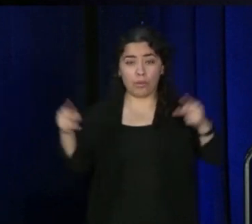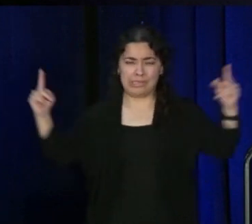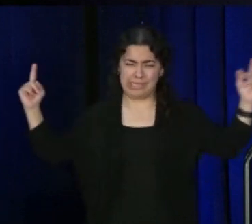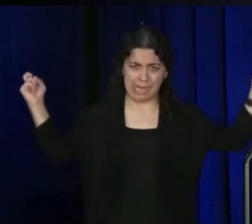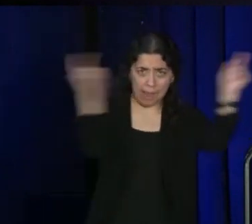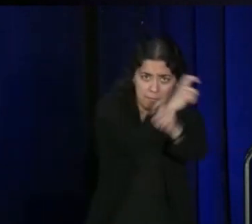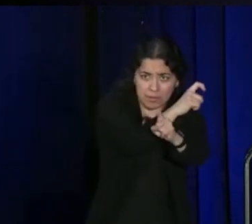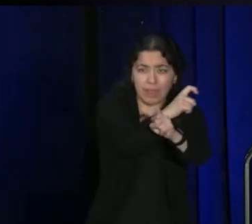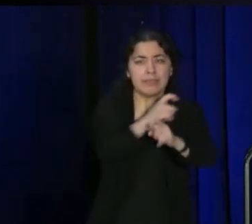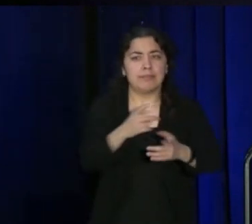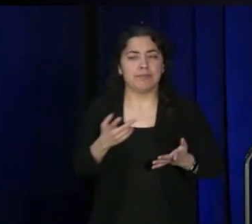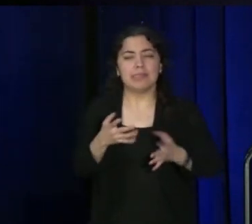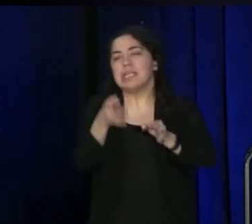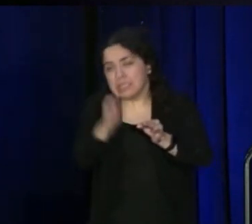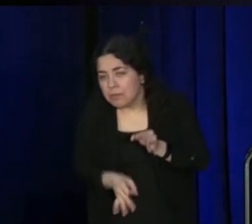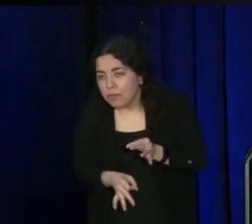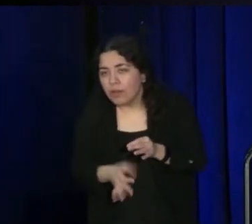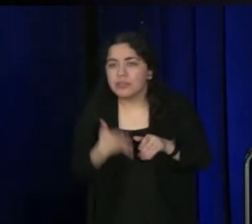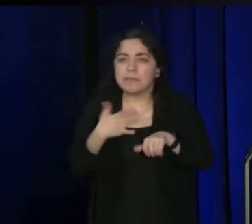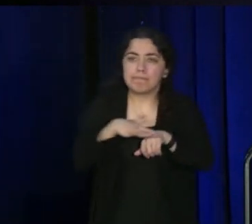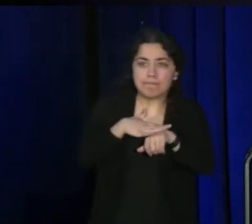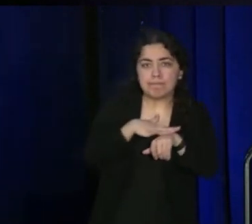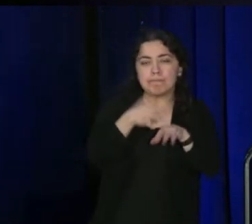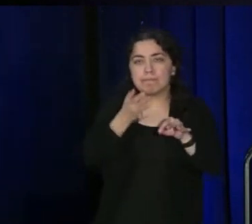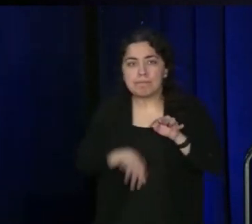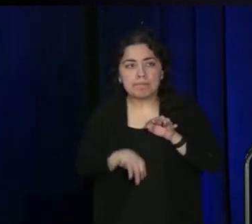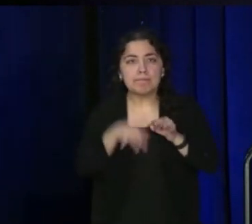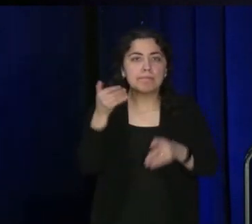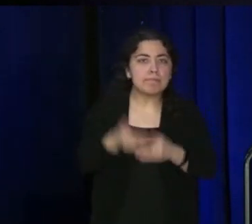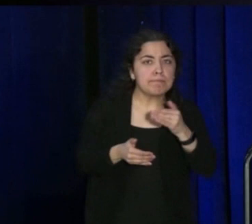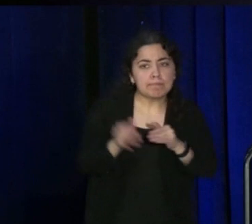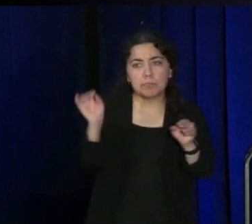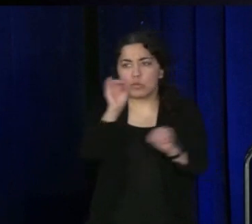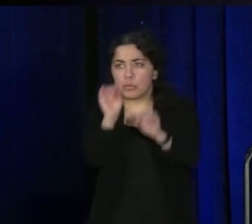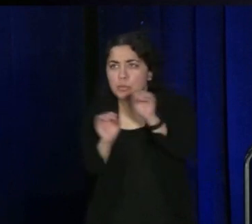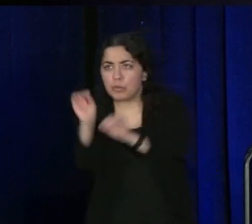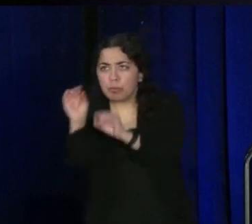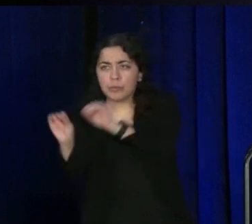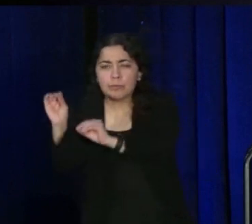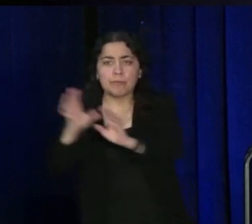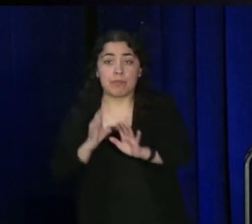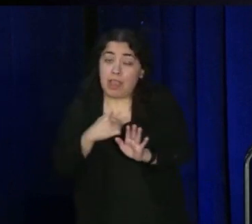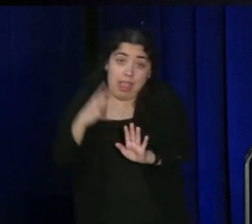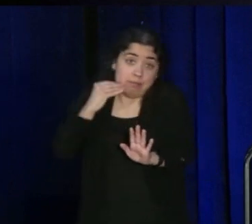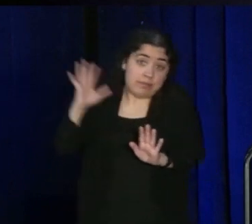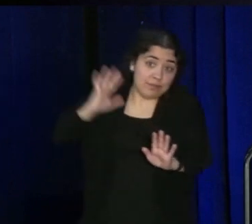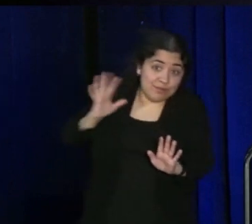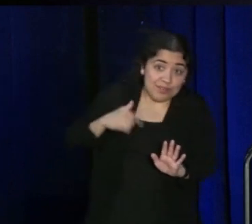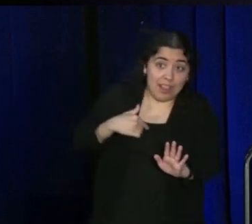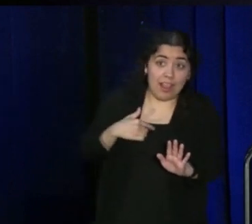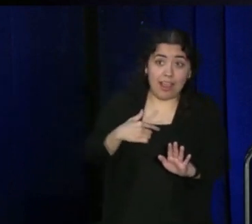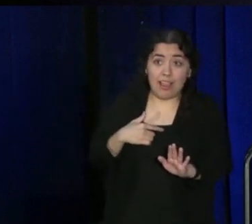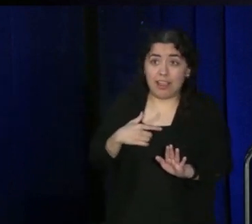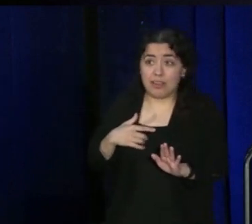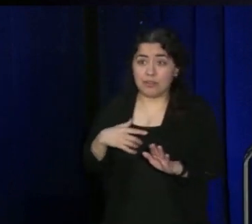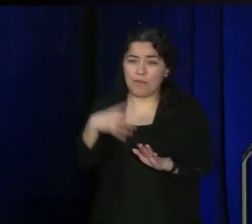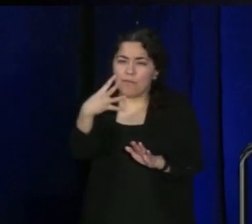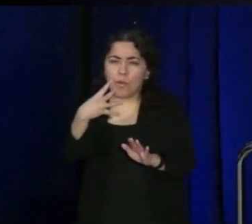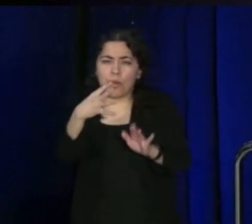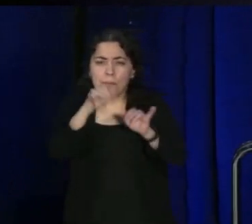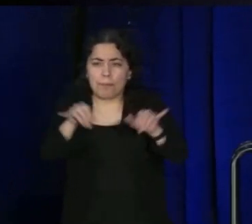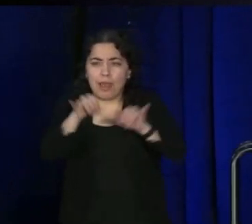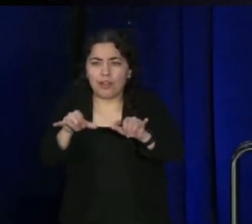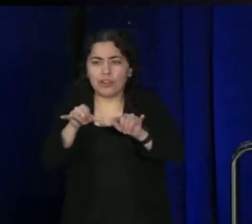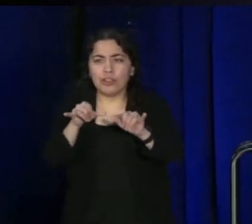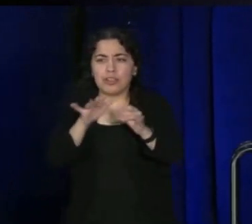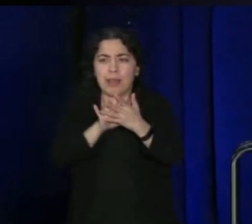obviously it's very simple. You're just getting into the basics, let me move some things around. And I absolutely went through this myself. I went through a time where I was gang of 4 pattern, I've got abstractions and